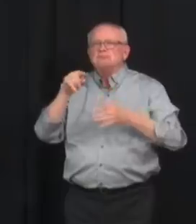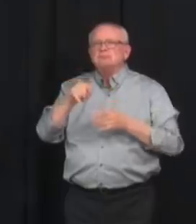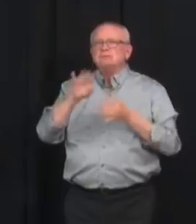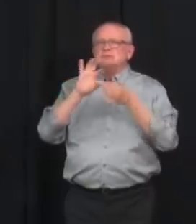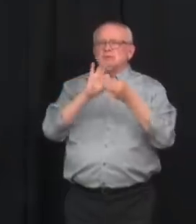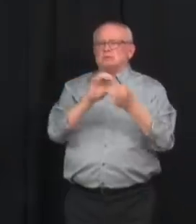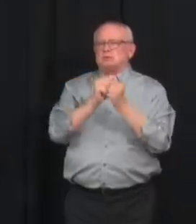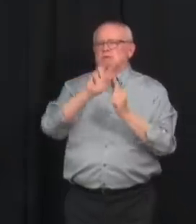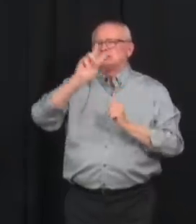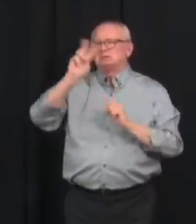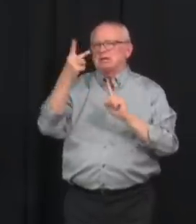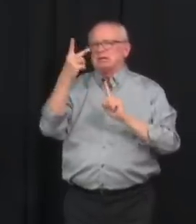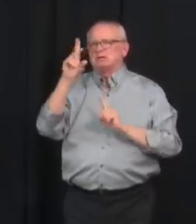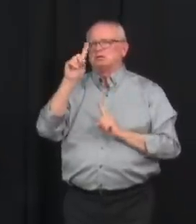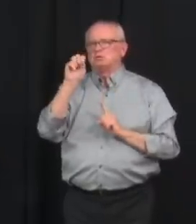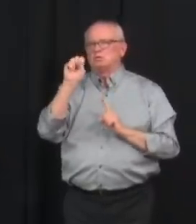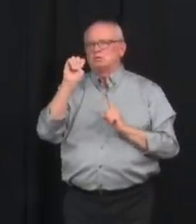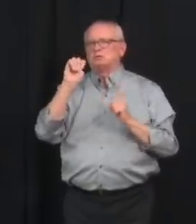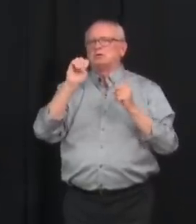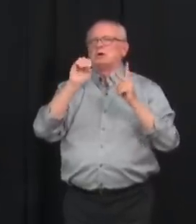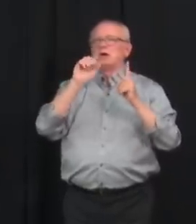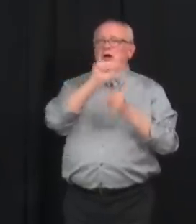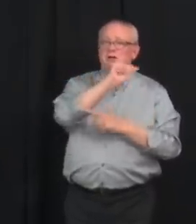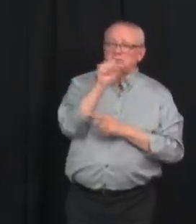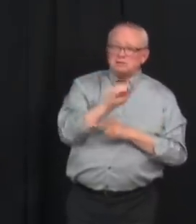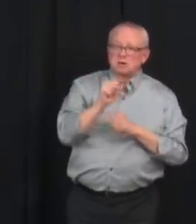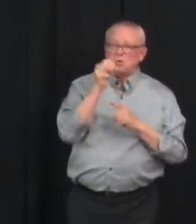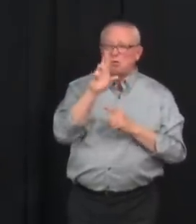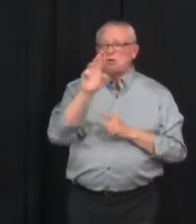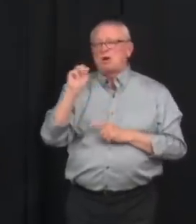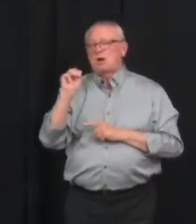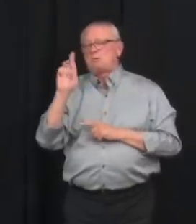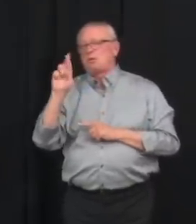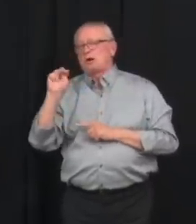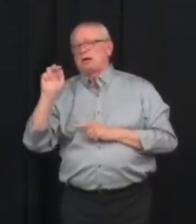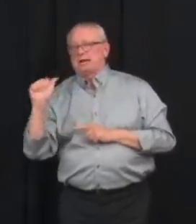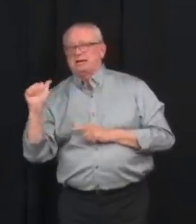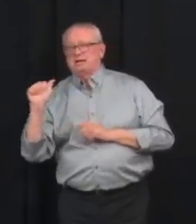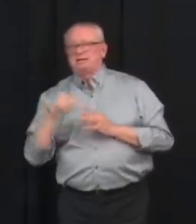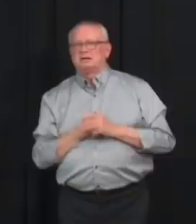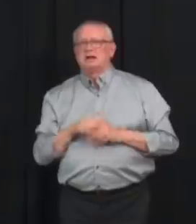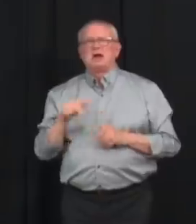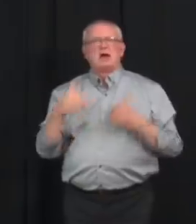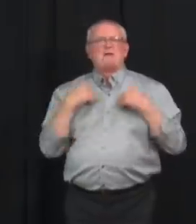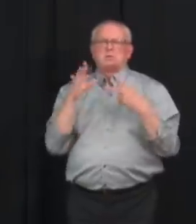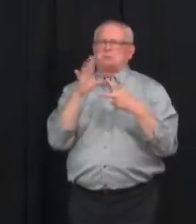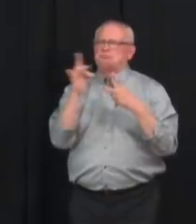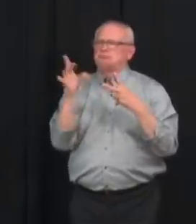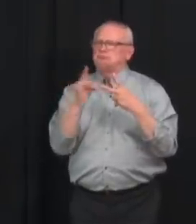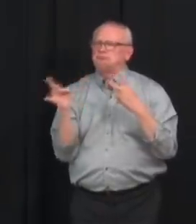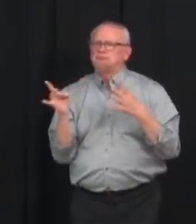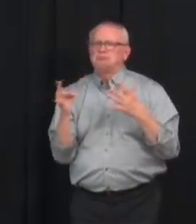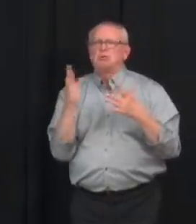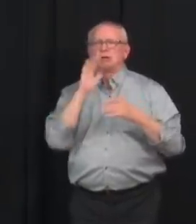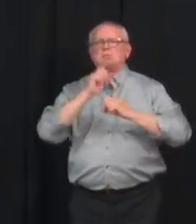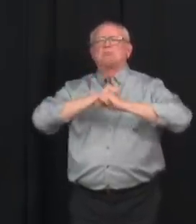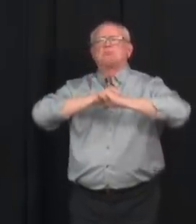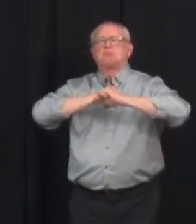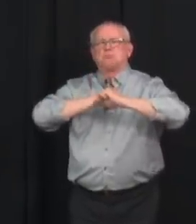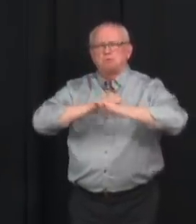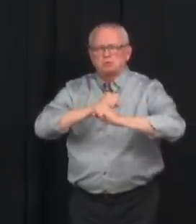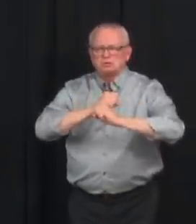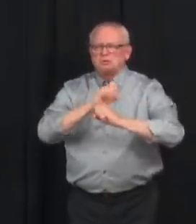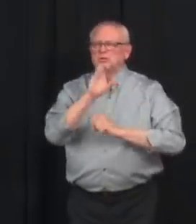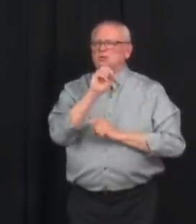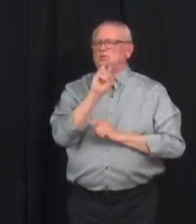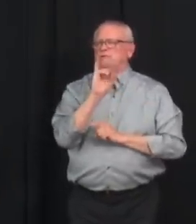mRNA. Both choices are valid and both will offer protection against COVID-19. The key is to sign up for